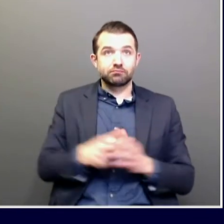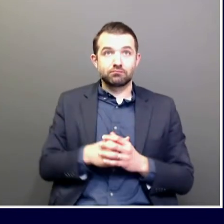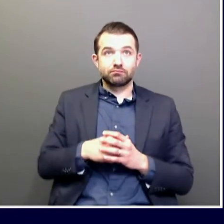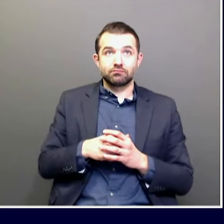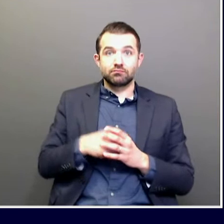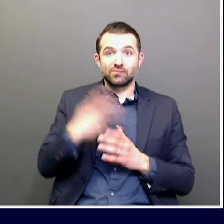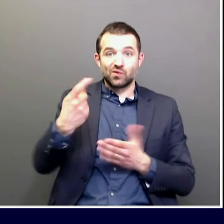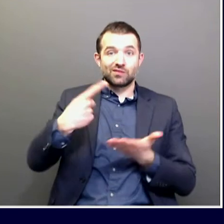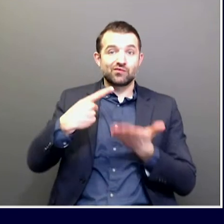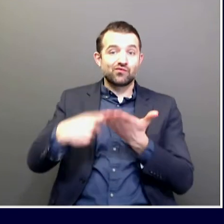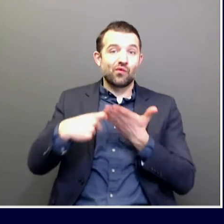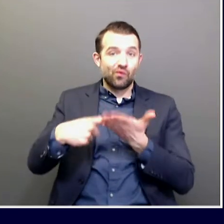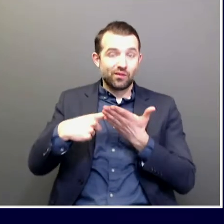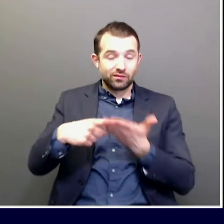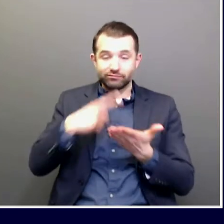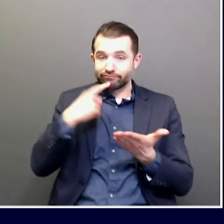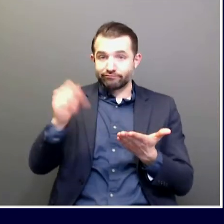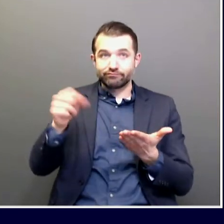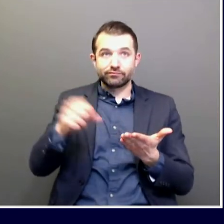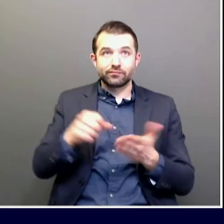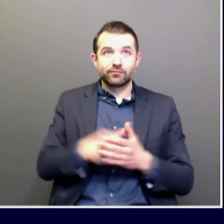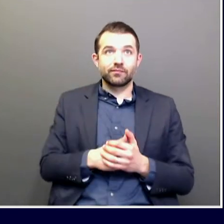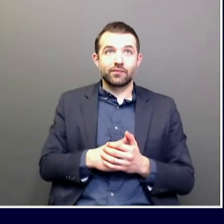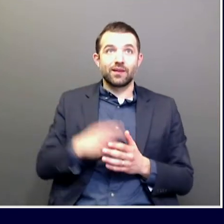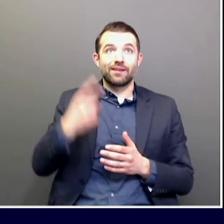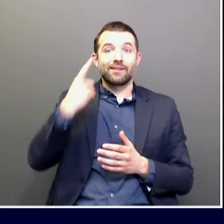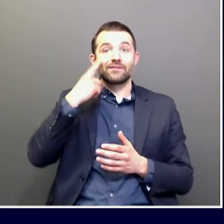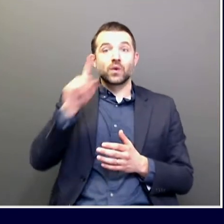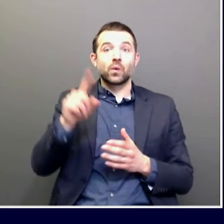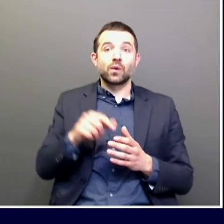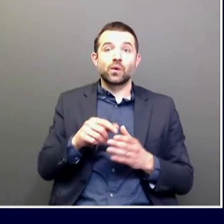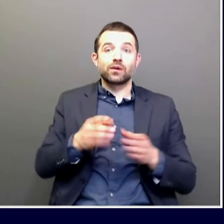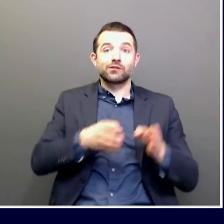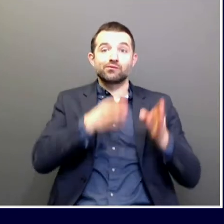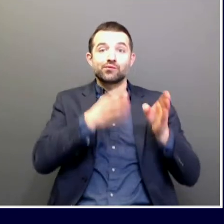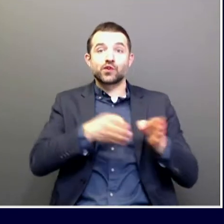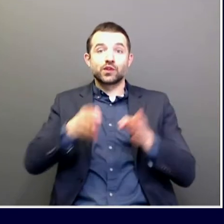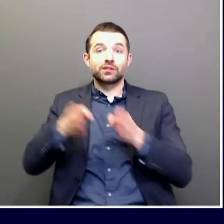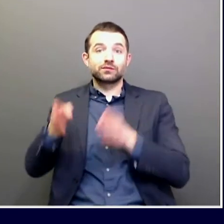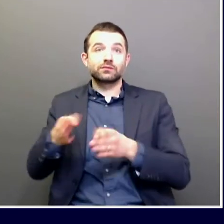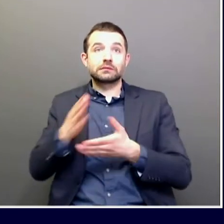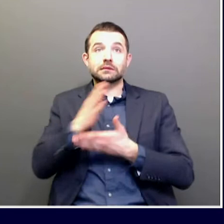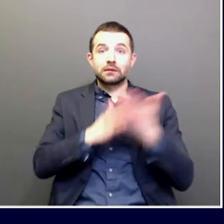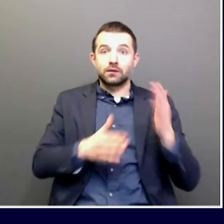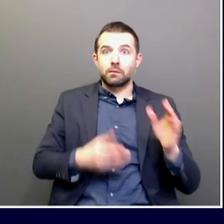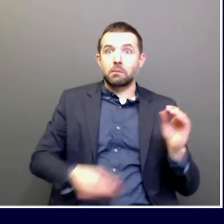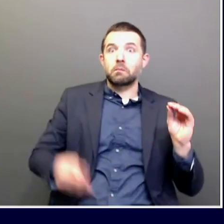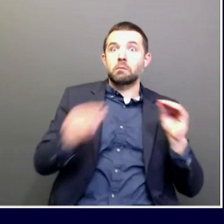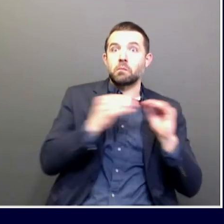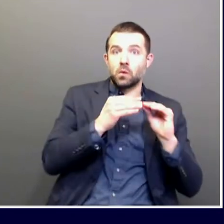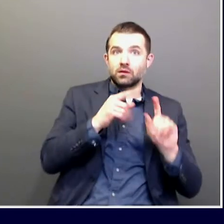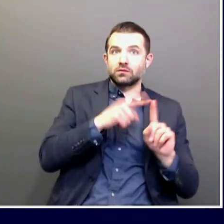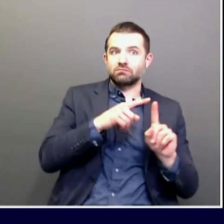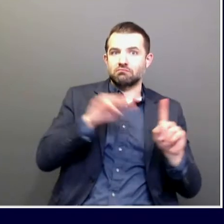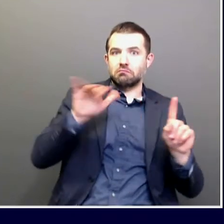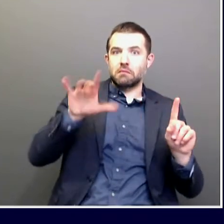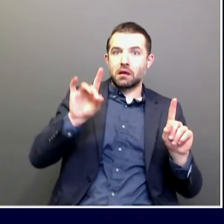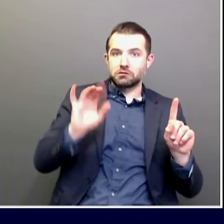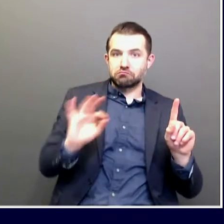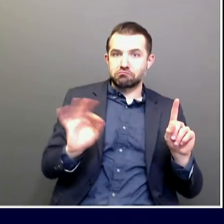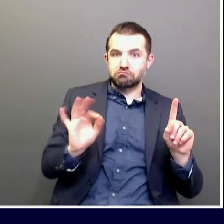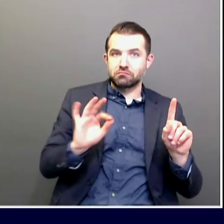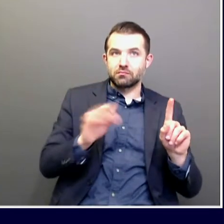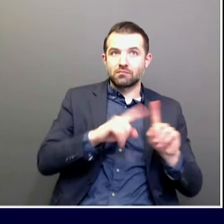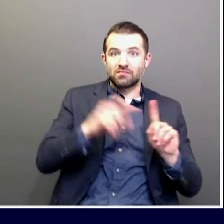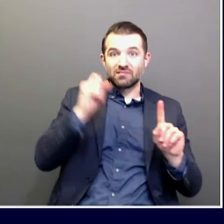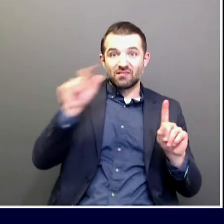it spreads so much more easily means that so many more people were infected. And thus, even if the same percentage or even a